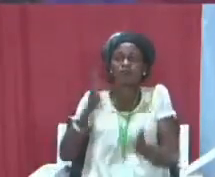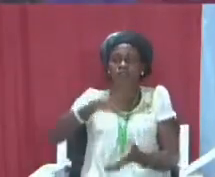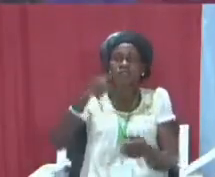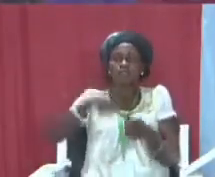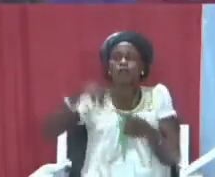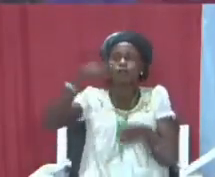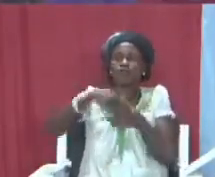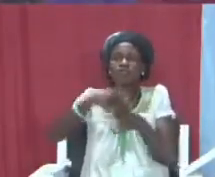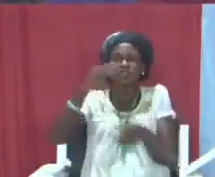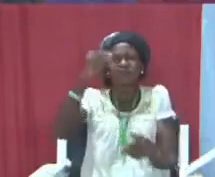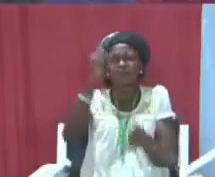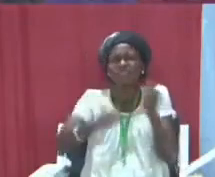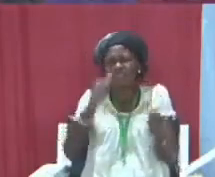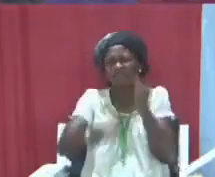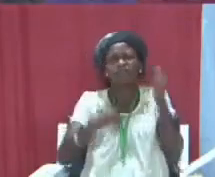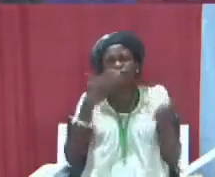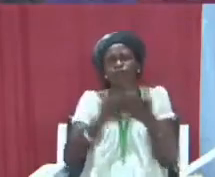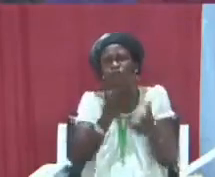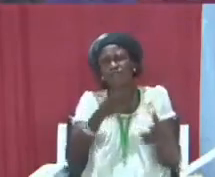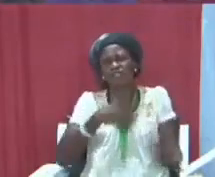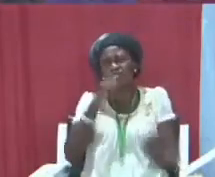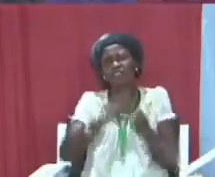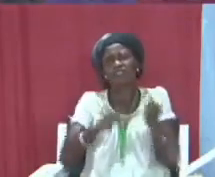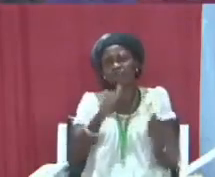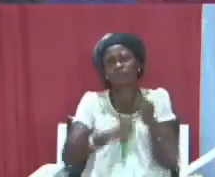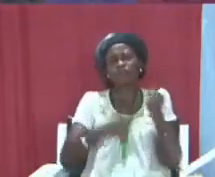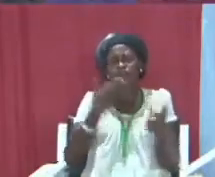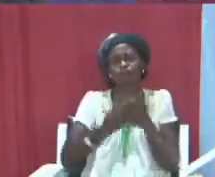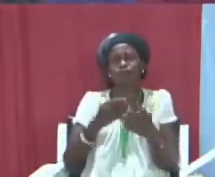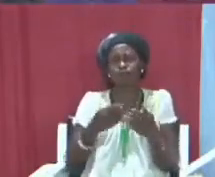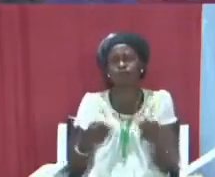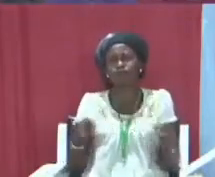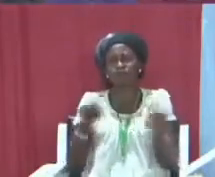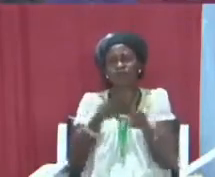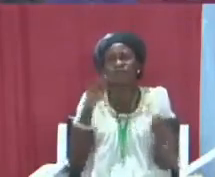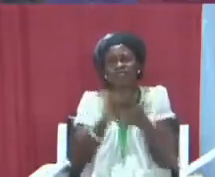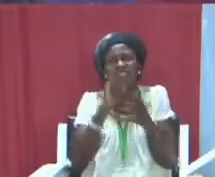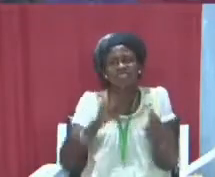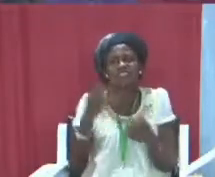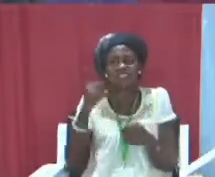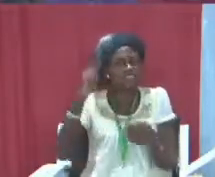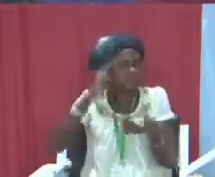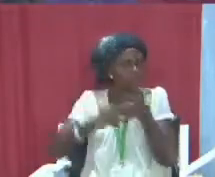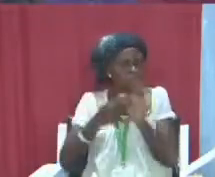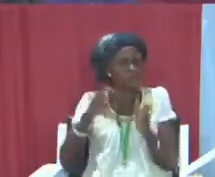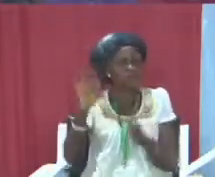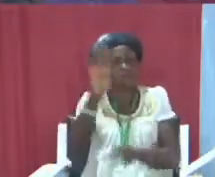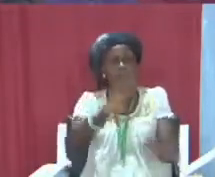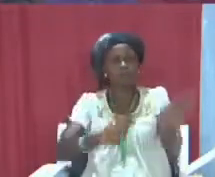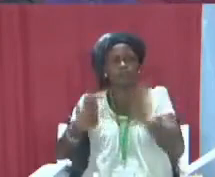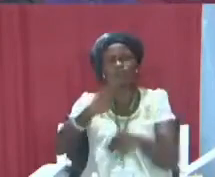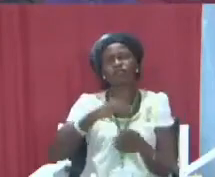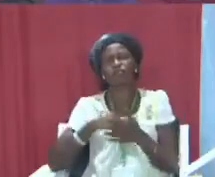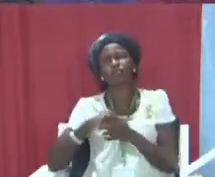them of every good thing and every good virtue. That is the purpose of a siege.